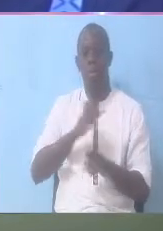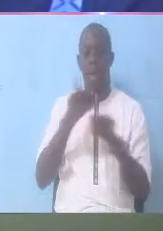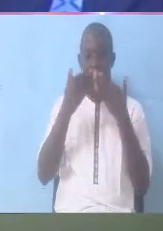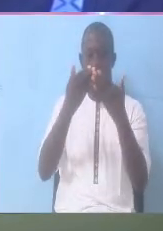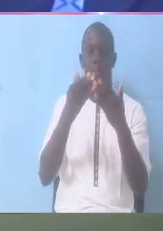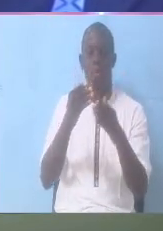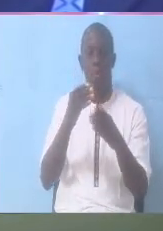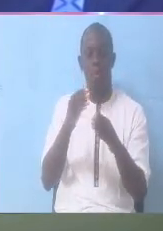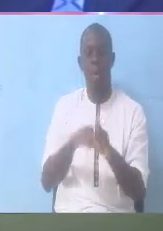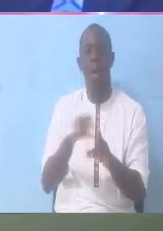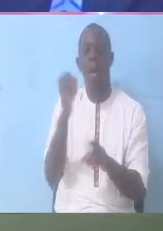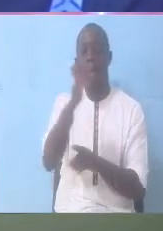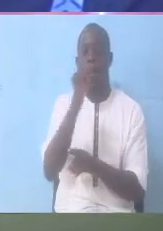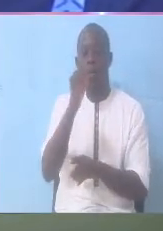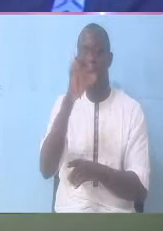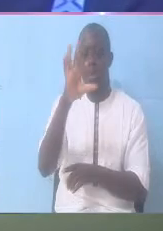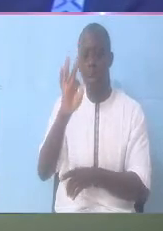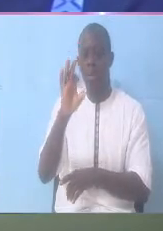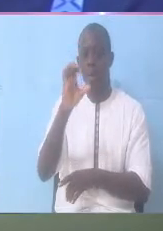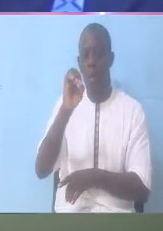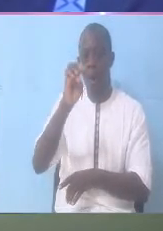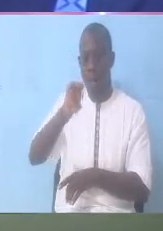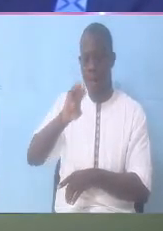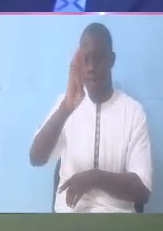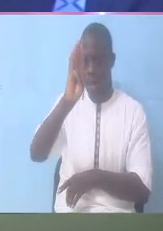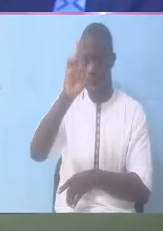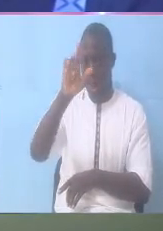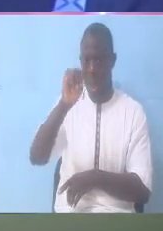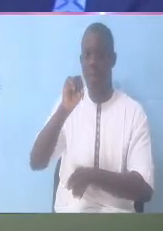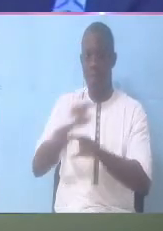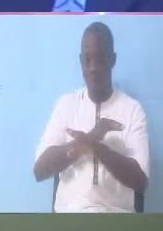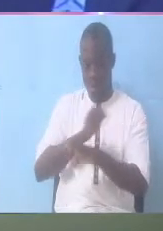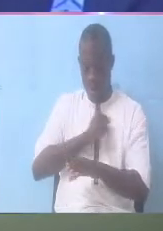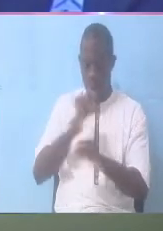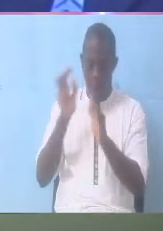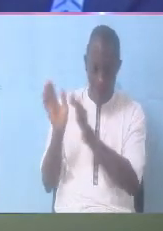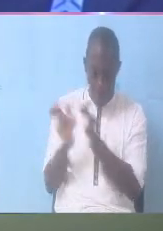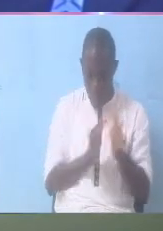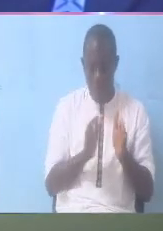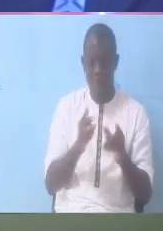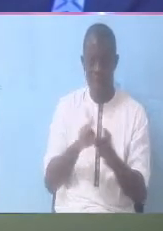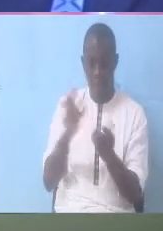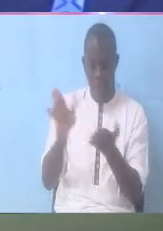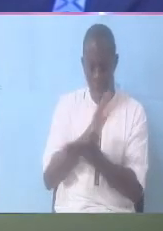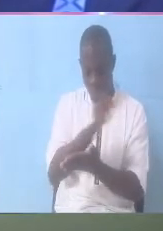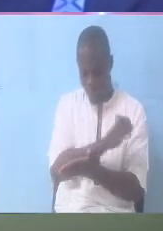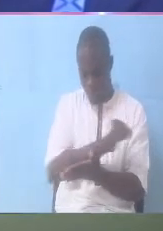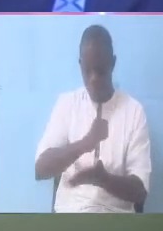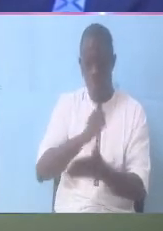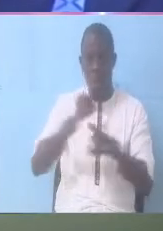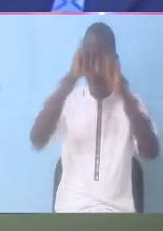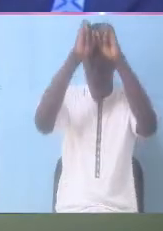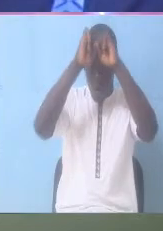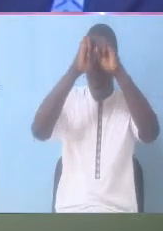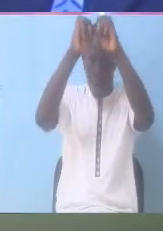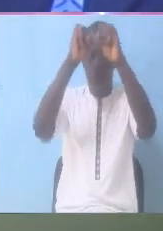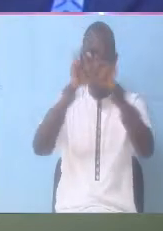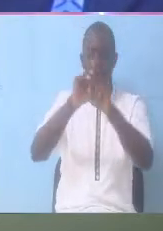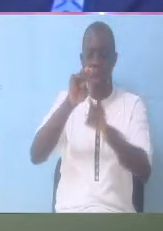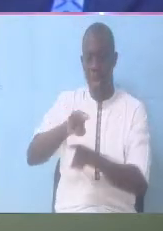touch with, was part of this Ndur Cham coup d'etat. Akokatu Tumbulu adabe nung Ndur Cham coup d'etat